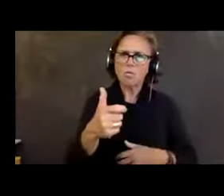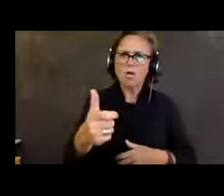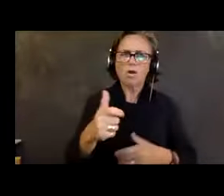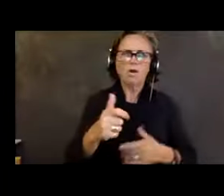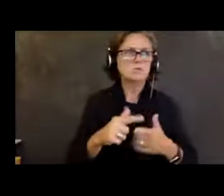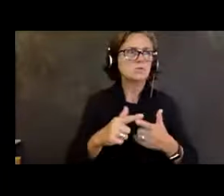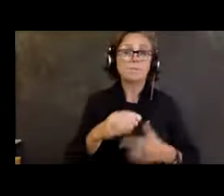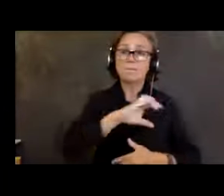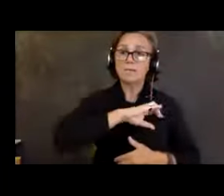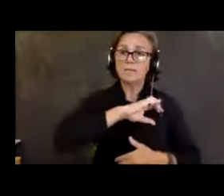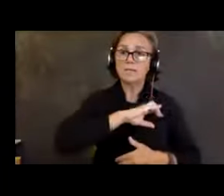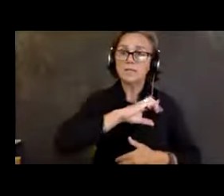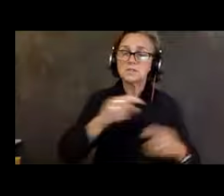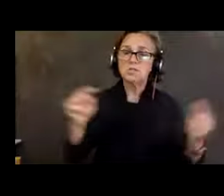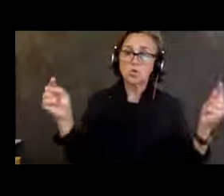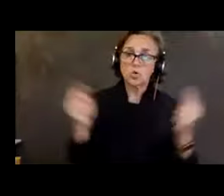just